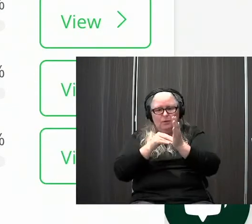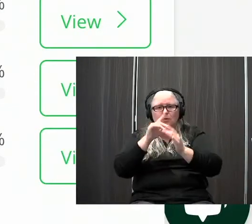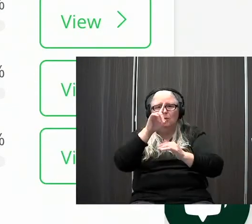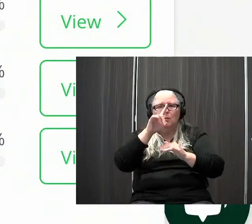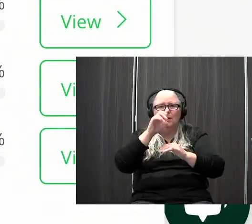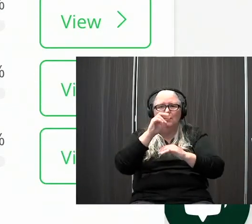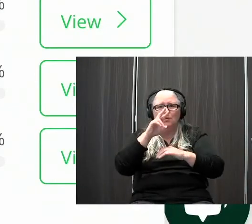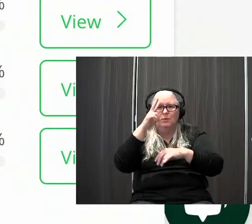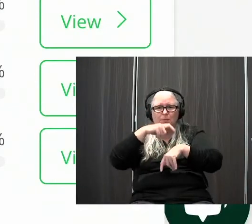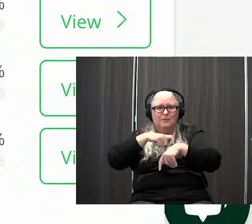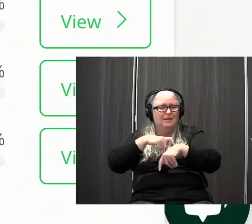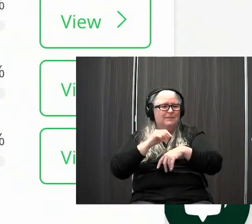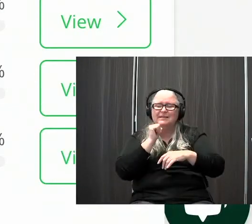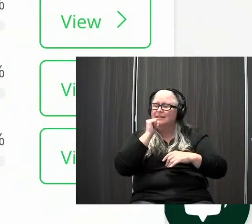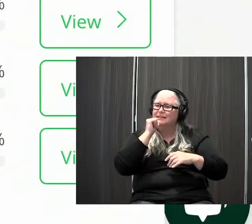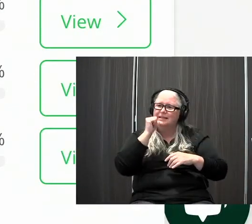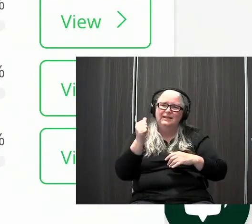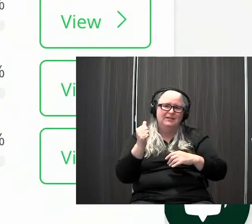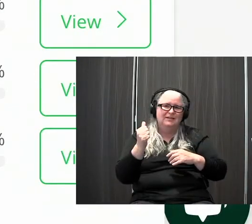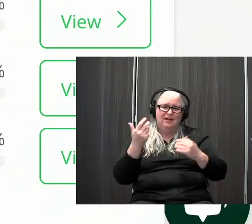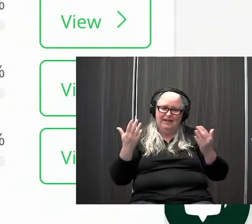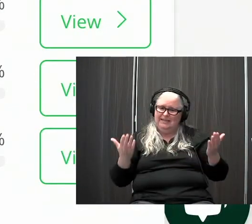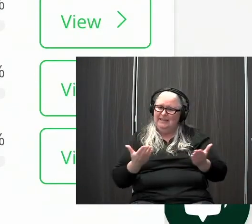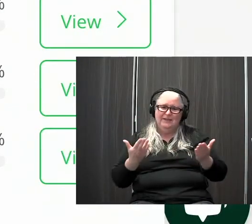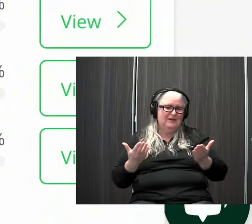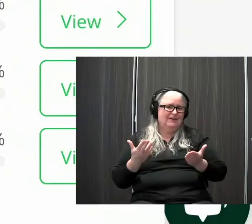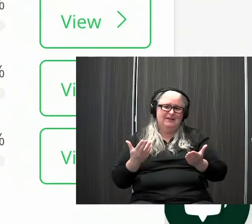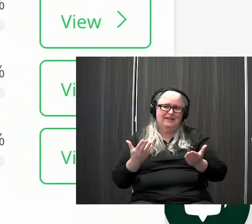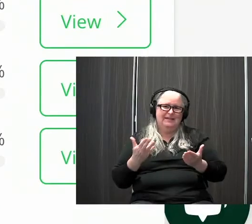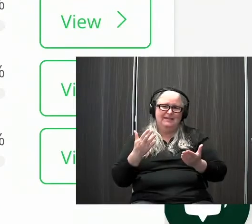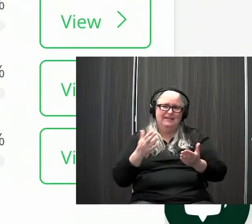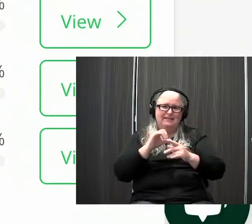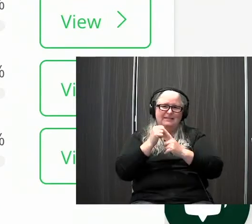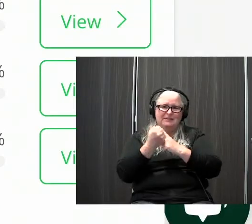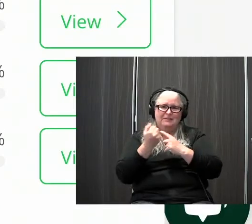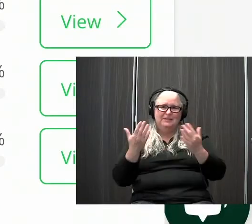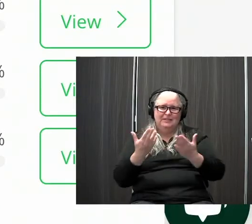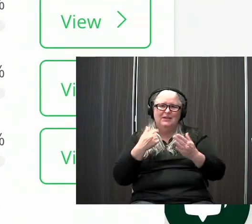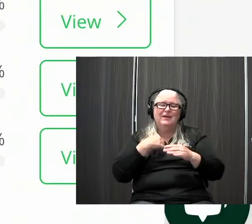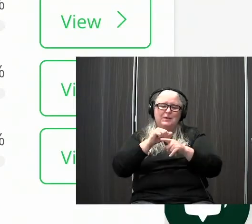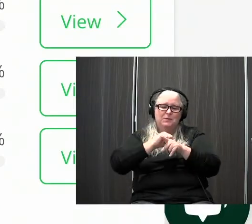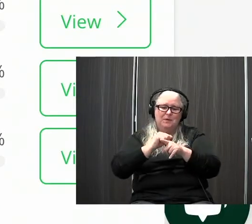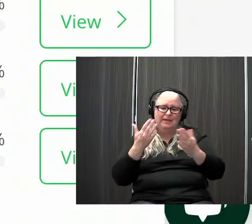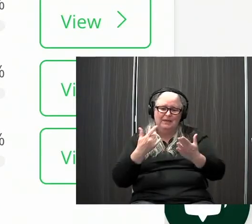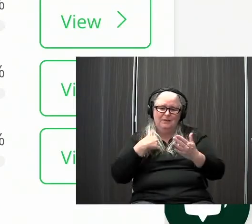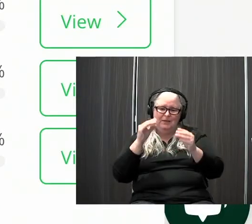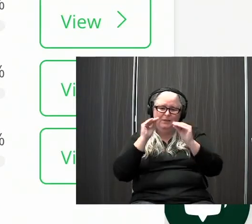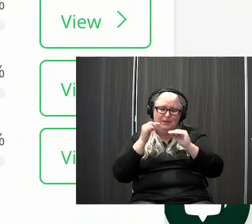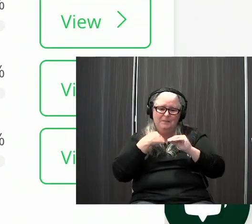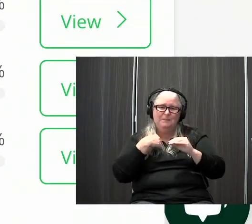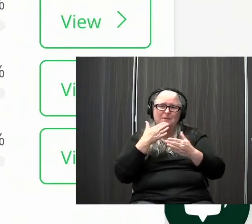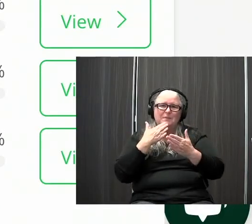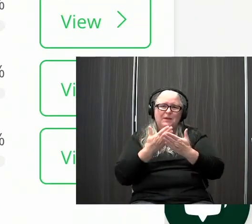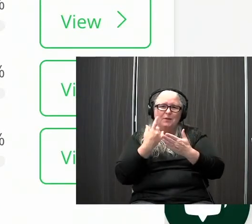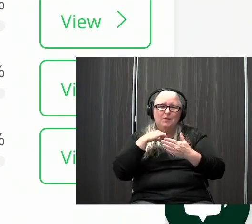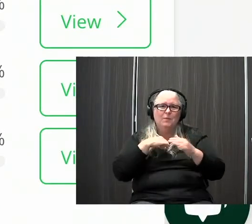not the model here, which I trained here, so they definitely taught me well. So we are definitely one that believe